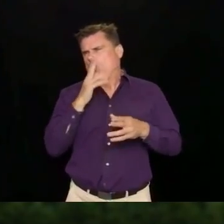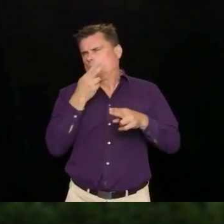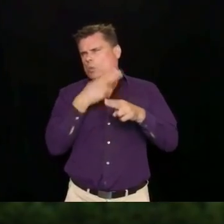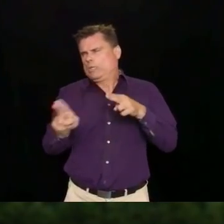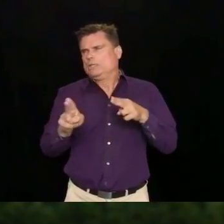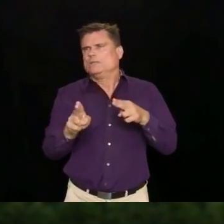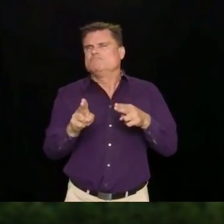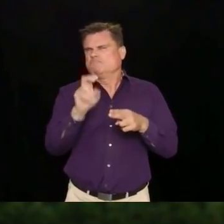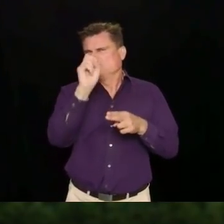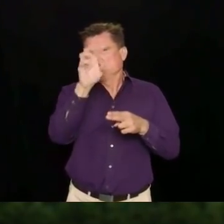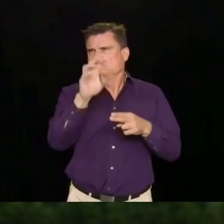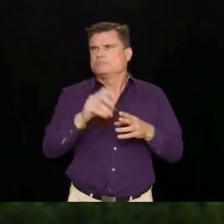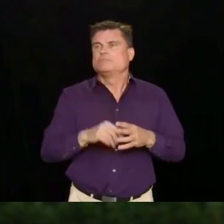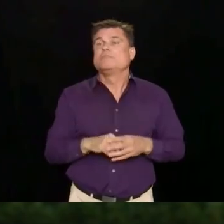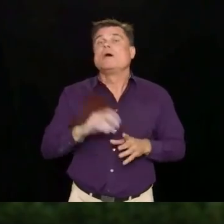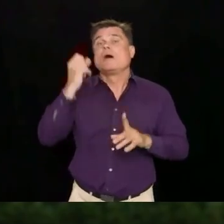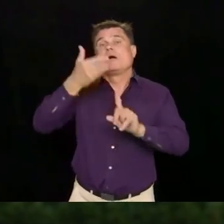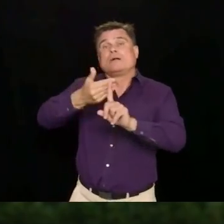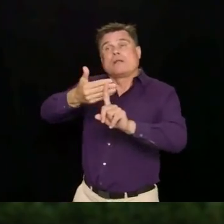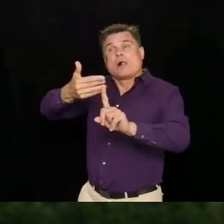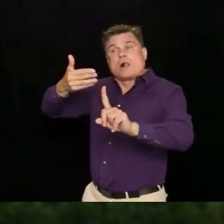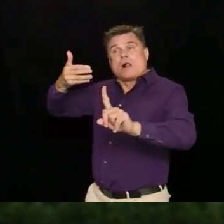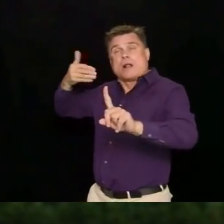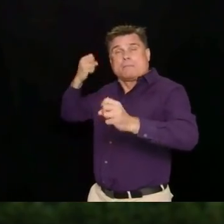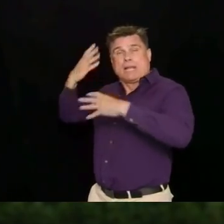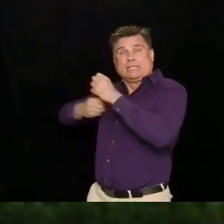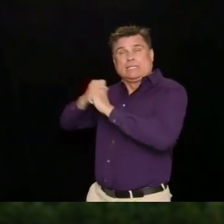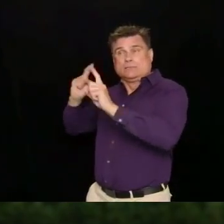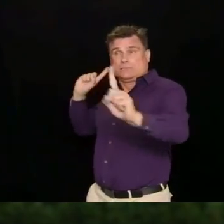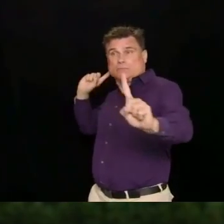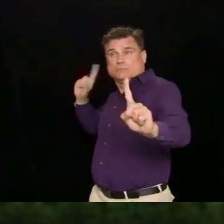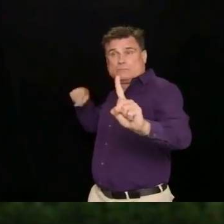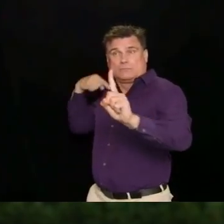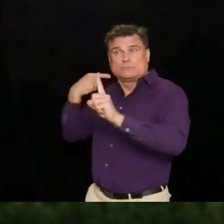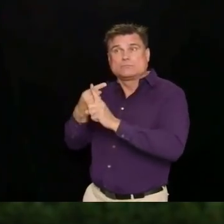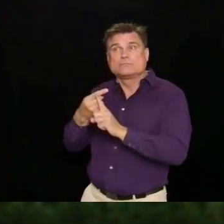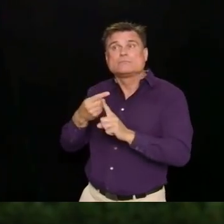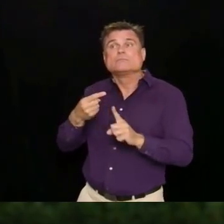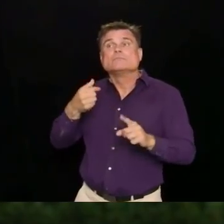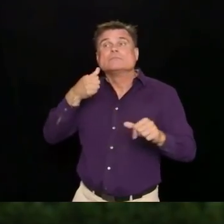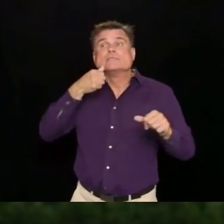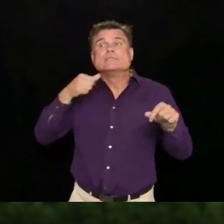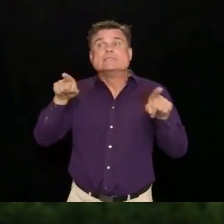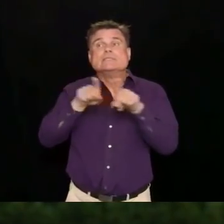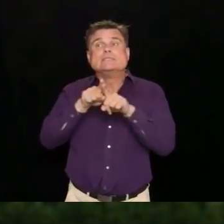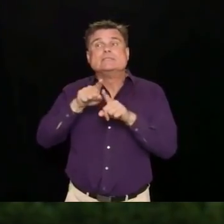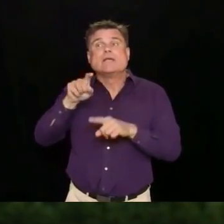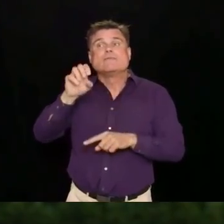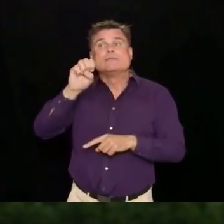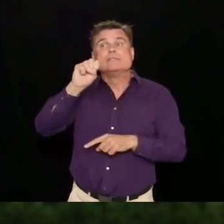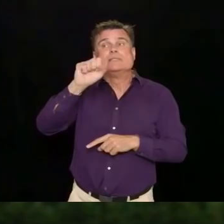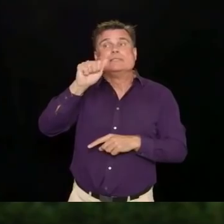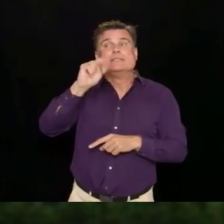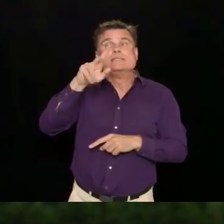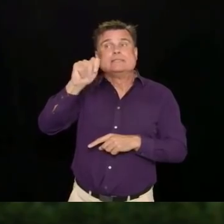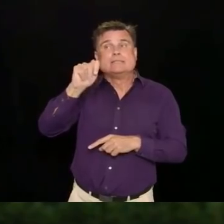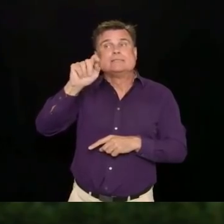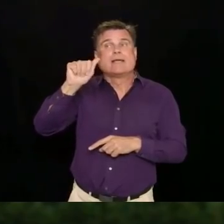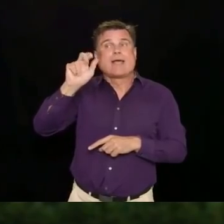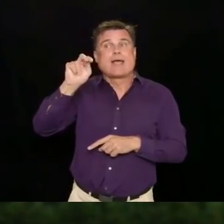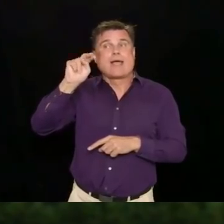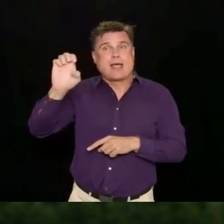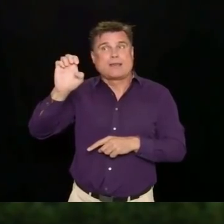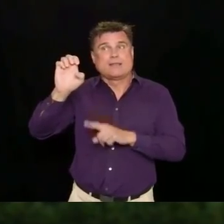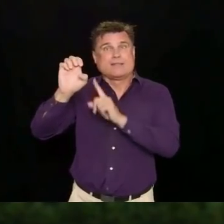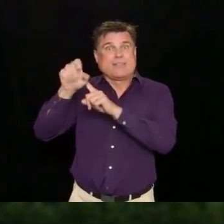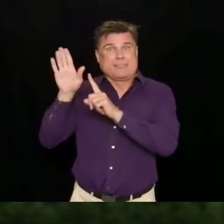work that laid the foundation years and years ago by the Sisters of St. Anne with the vision for Mount St. Francis to make